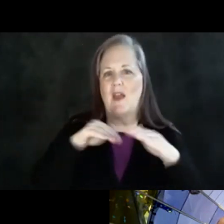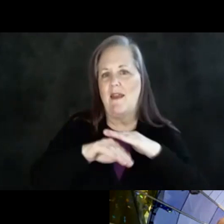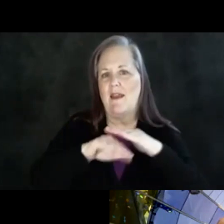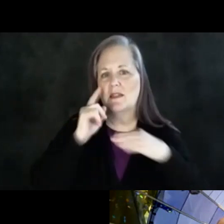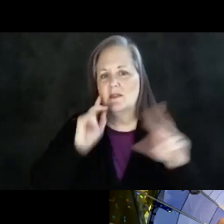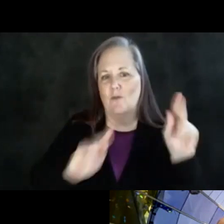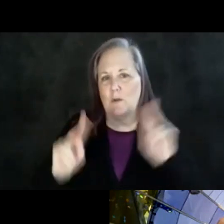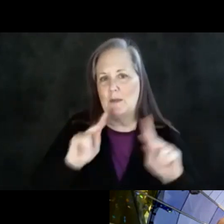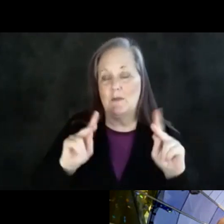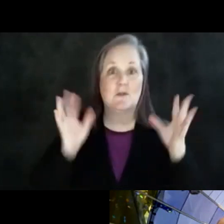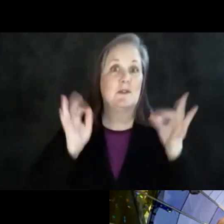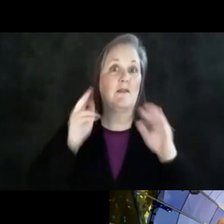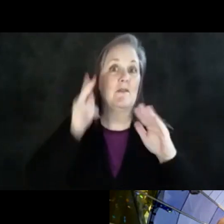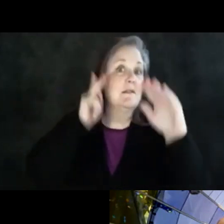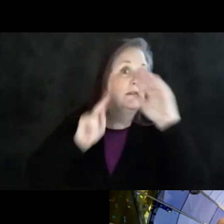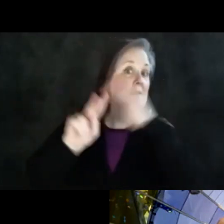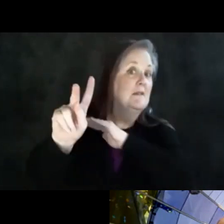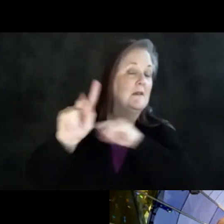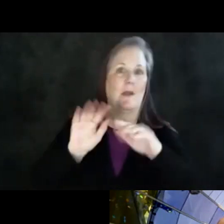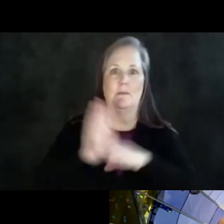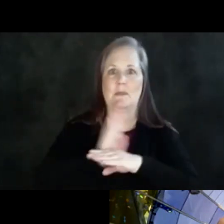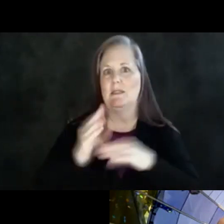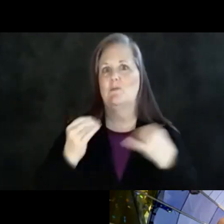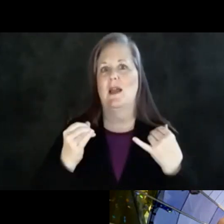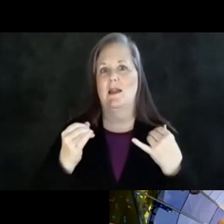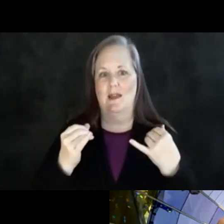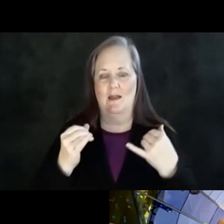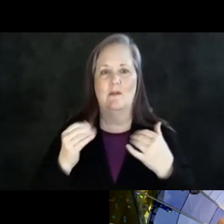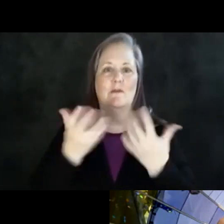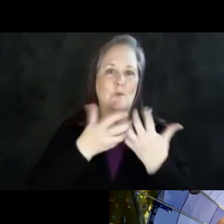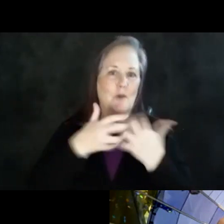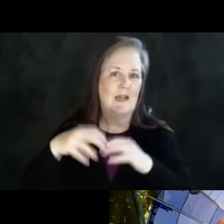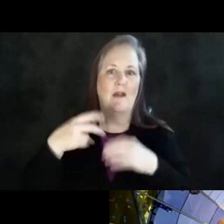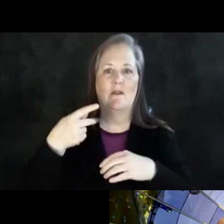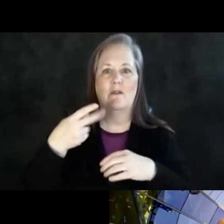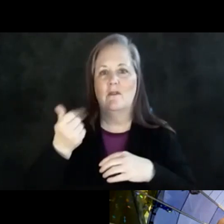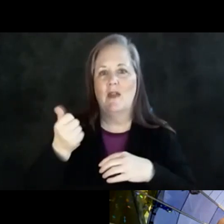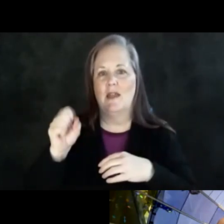So definitely looking ahead, but staying very busy right now, working through phase 1A.